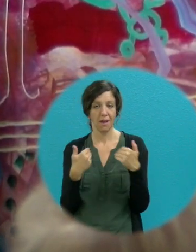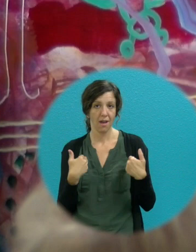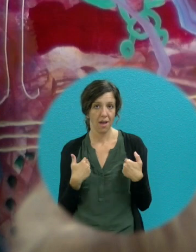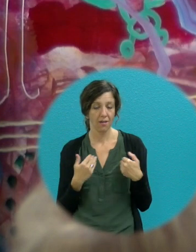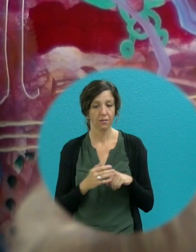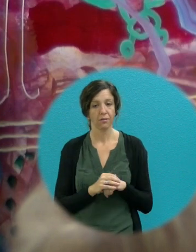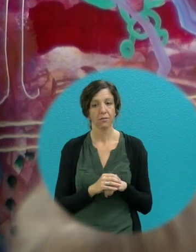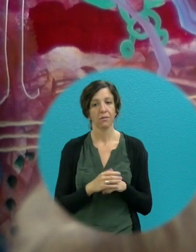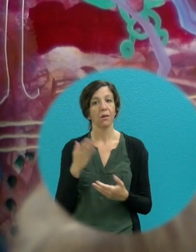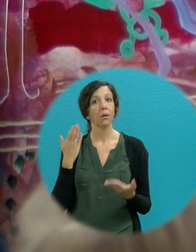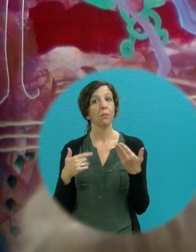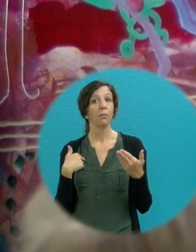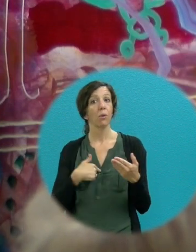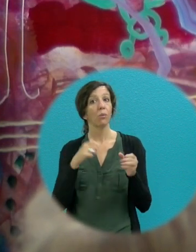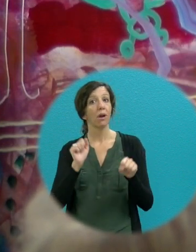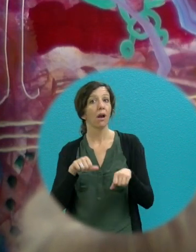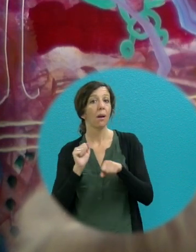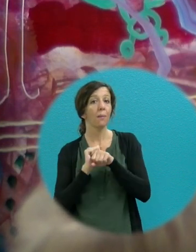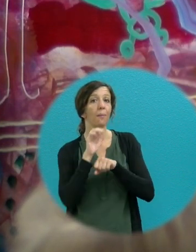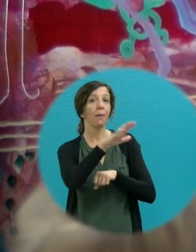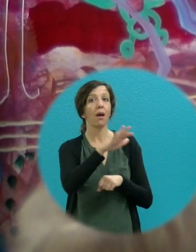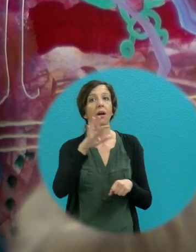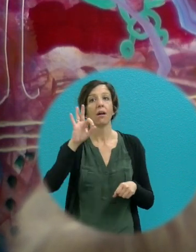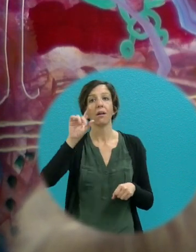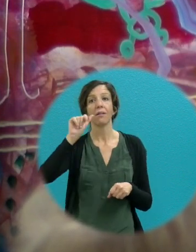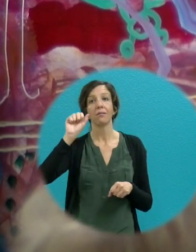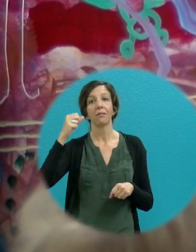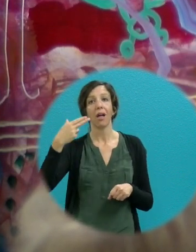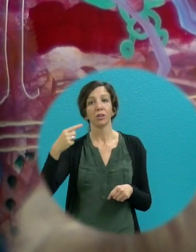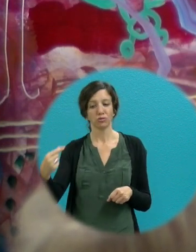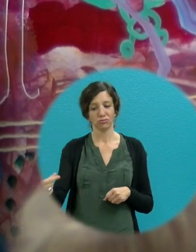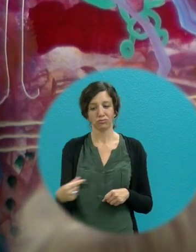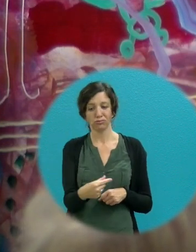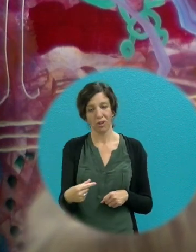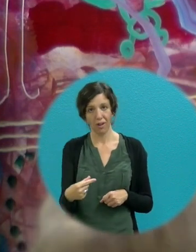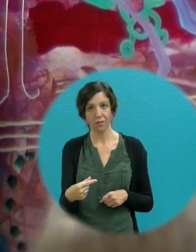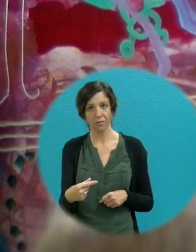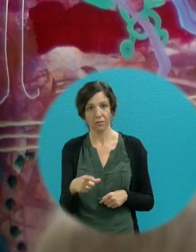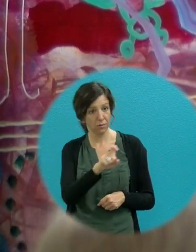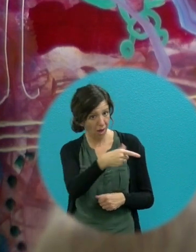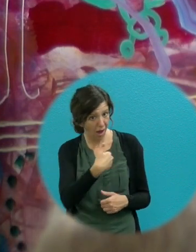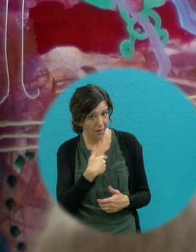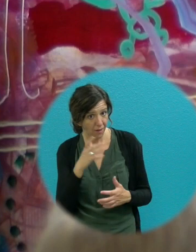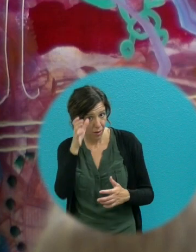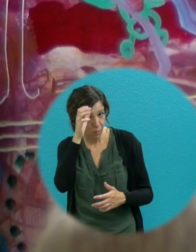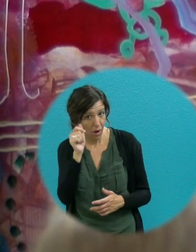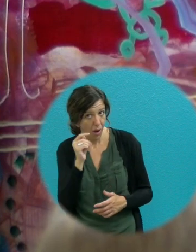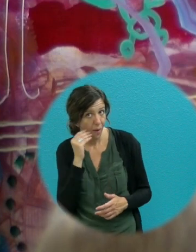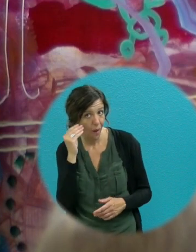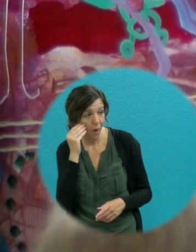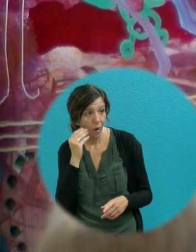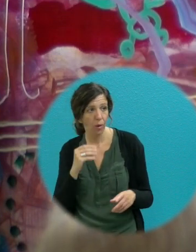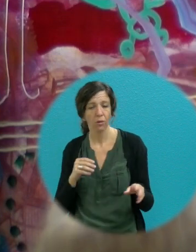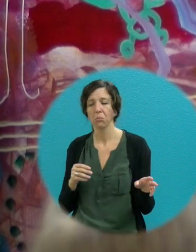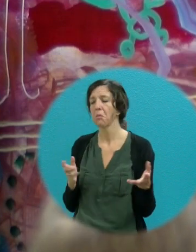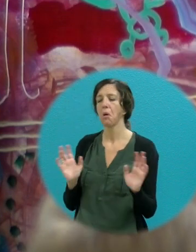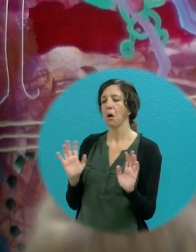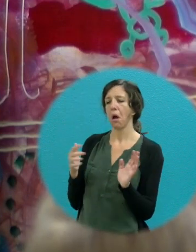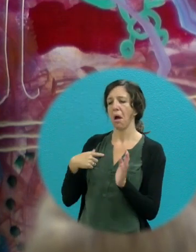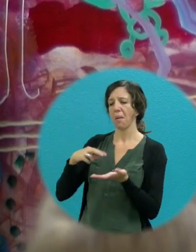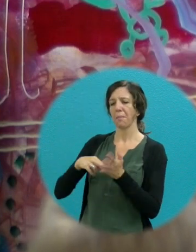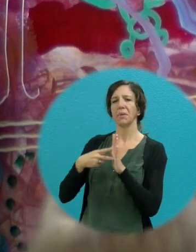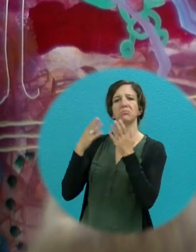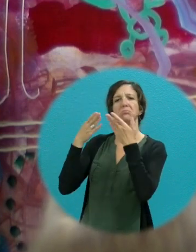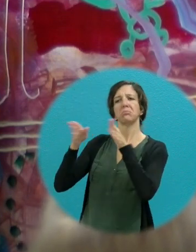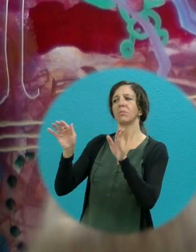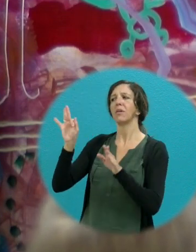We could perhaps mail you a flash drive that you could maybe. Do you have a home computer, or are you just speaking in general? I'm